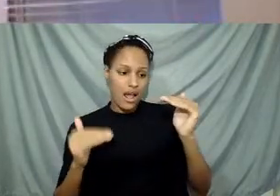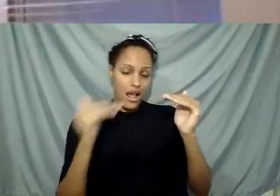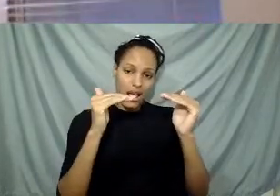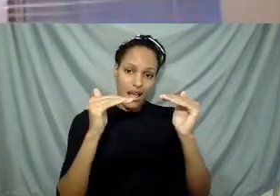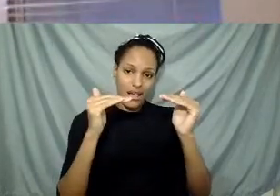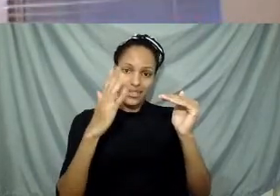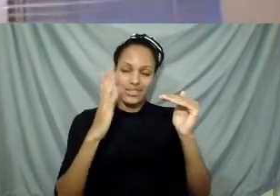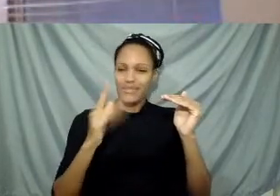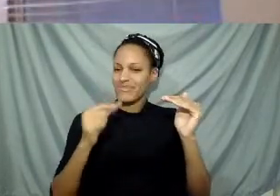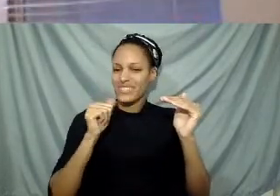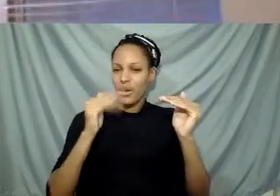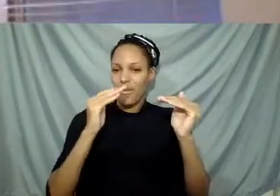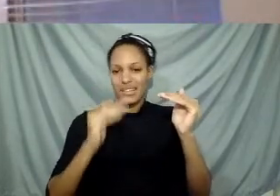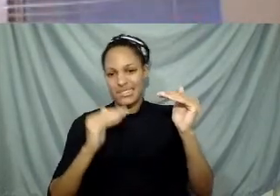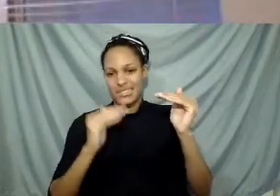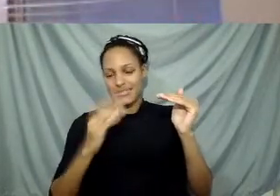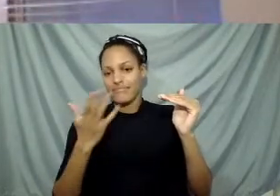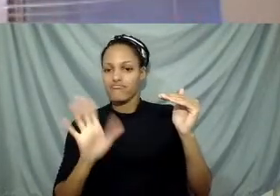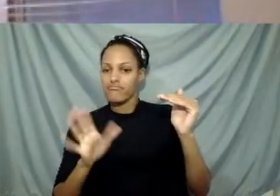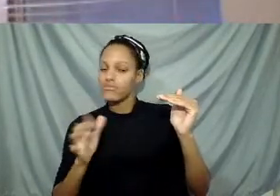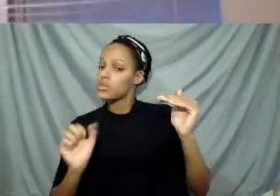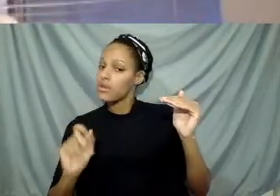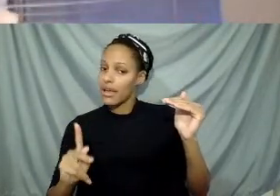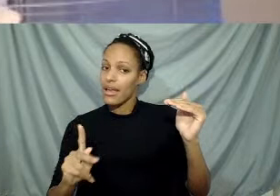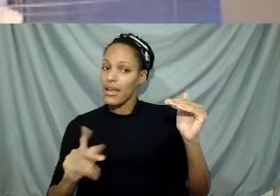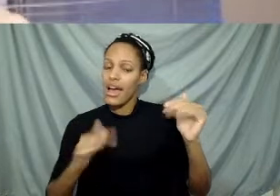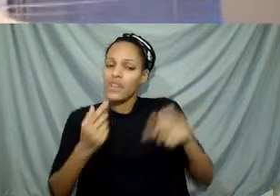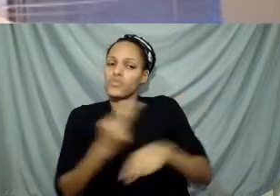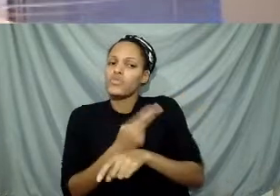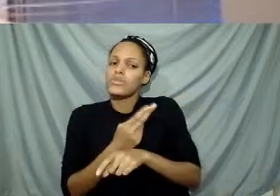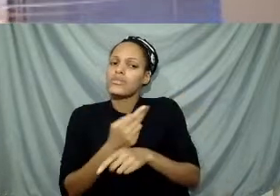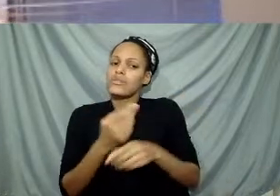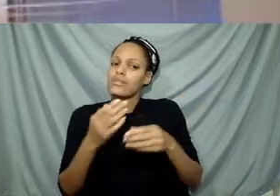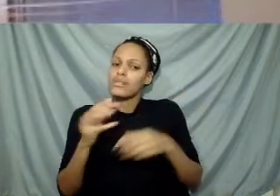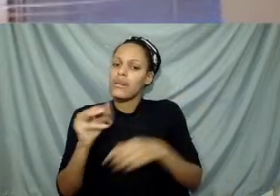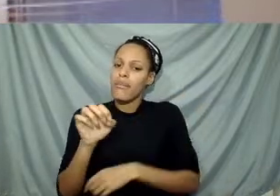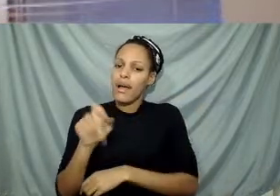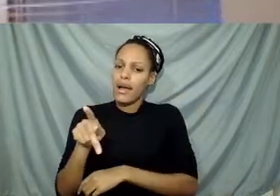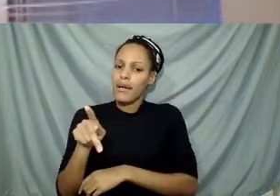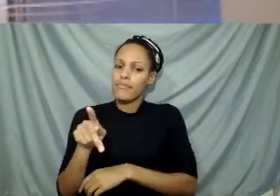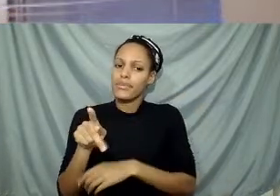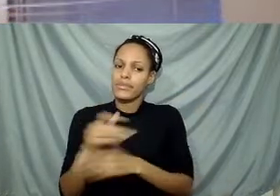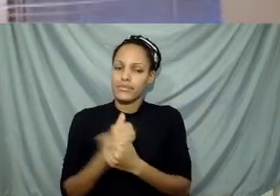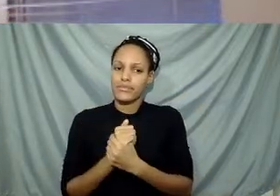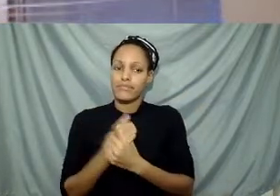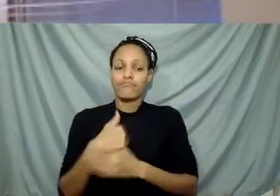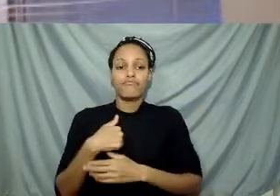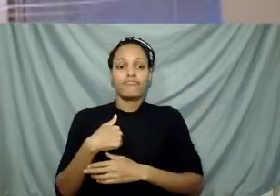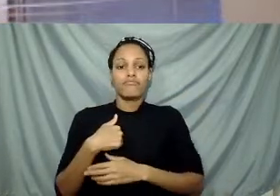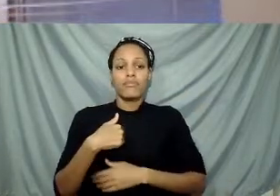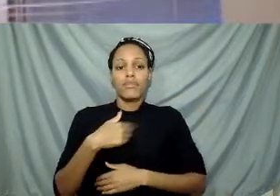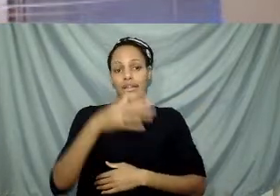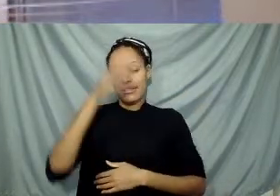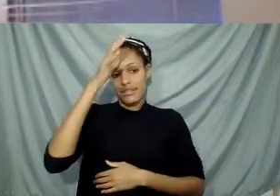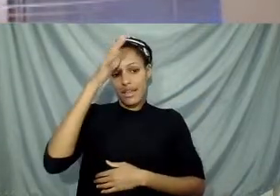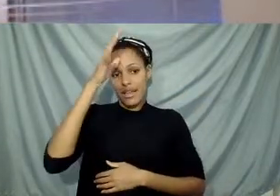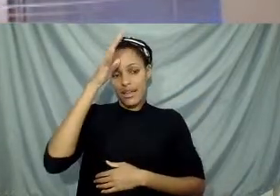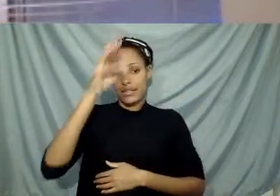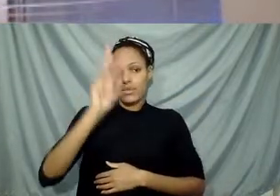but it's okay. I just use it as a map. I am the son of Willie Jeff